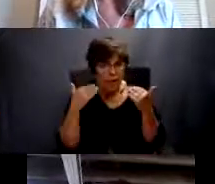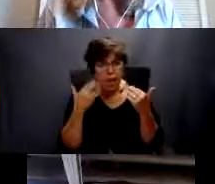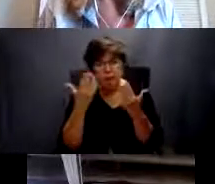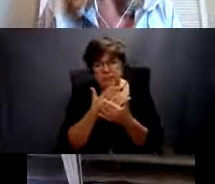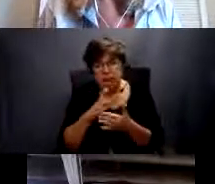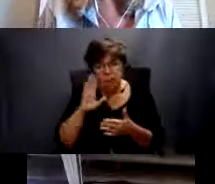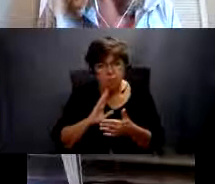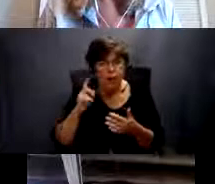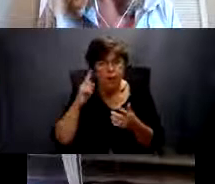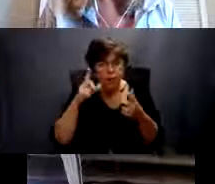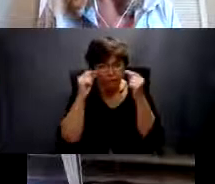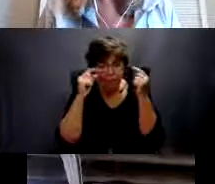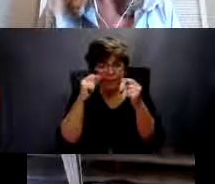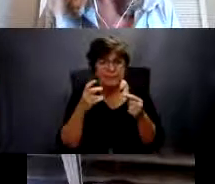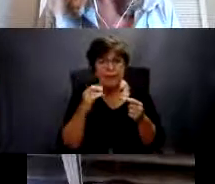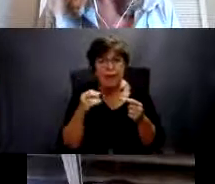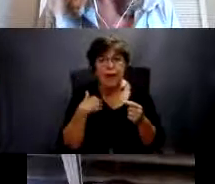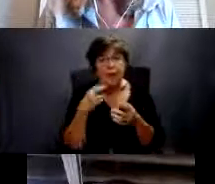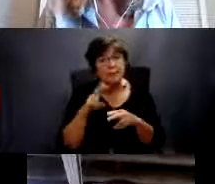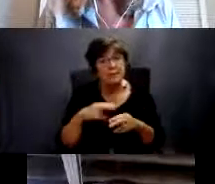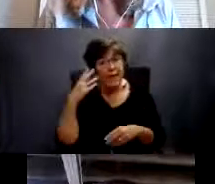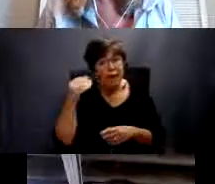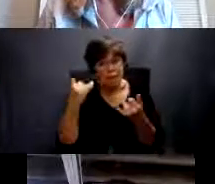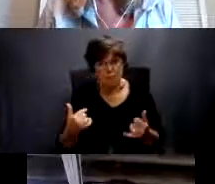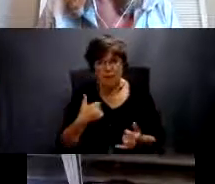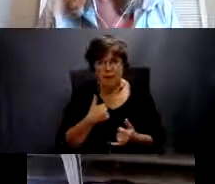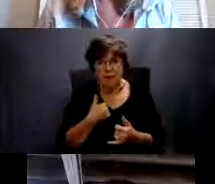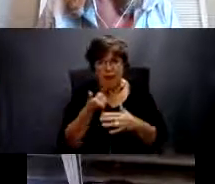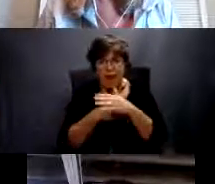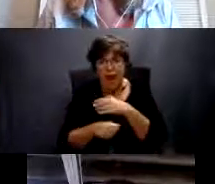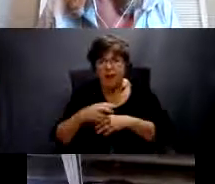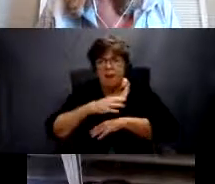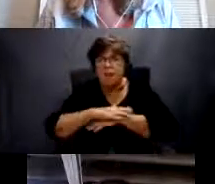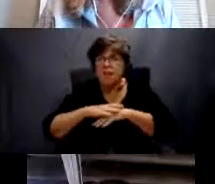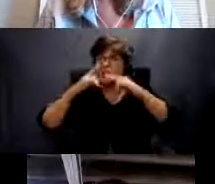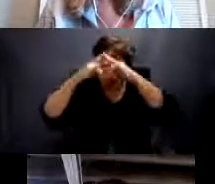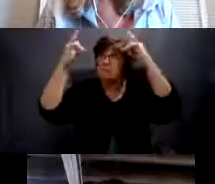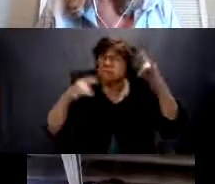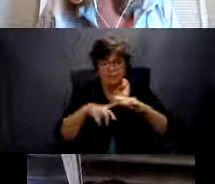glasses, and I am currently outside underneath a picnic covering.